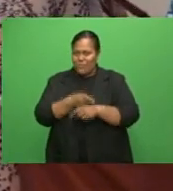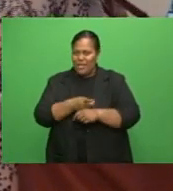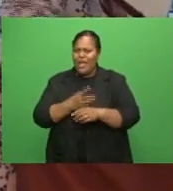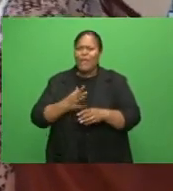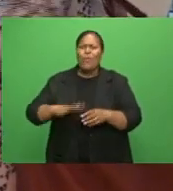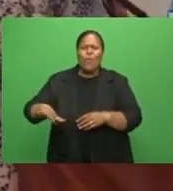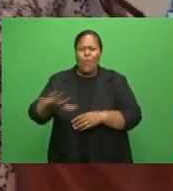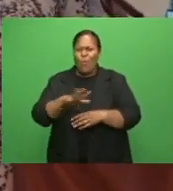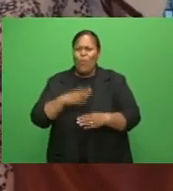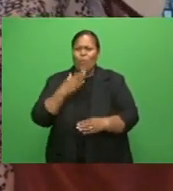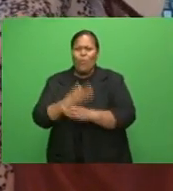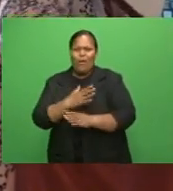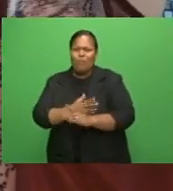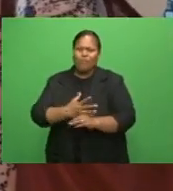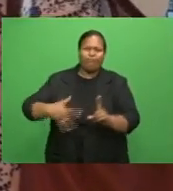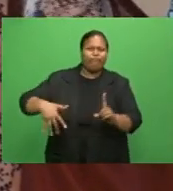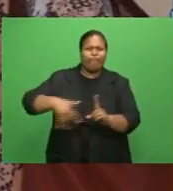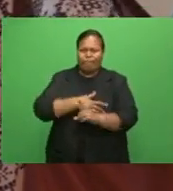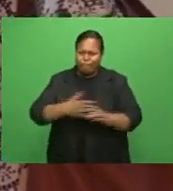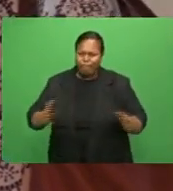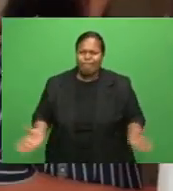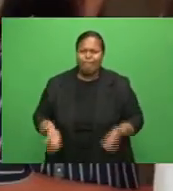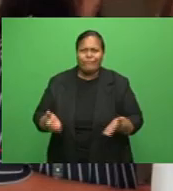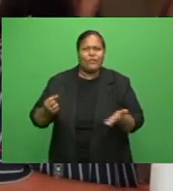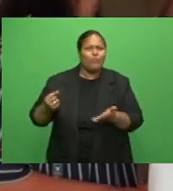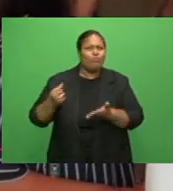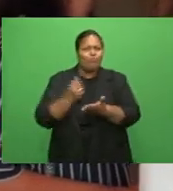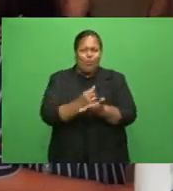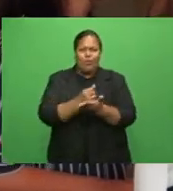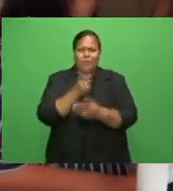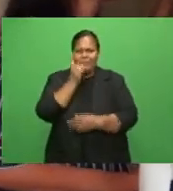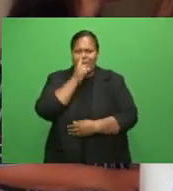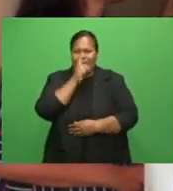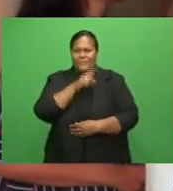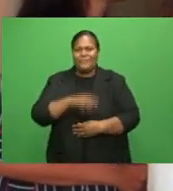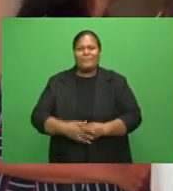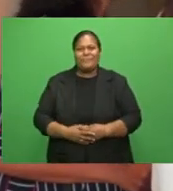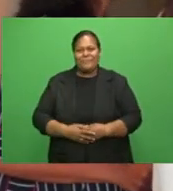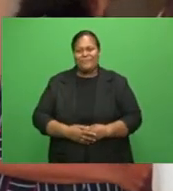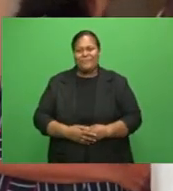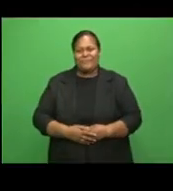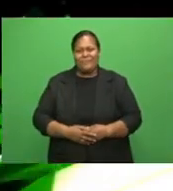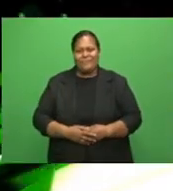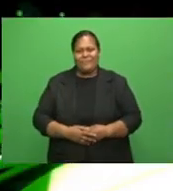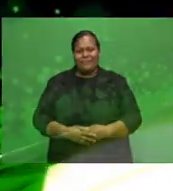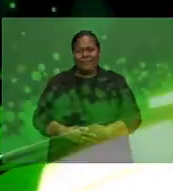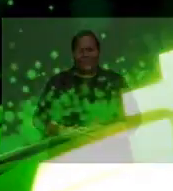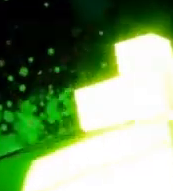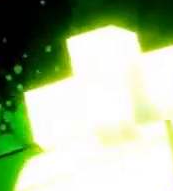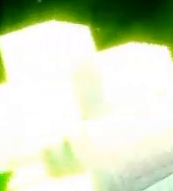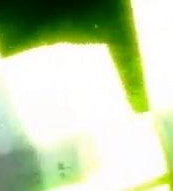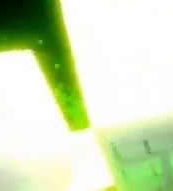scenes to helping everyone get back on track. Venina Rakotonga, FBC News.